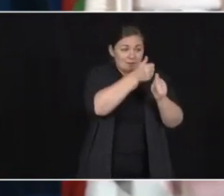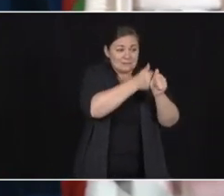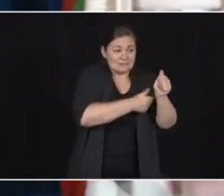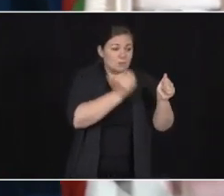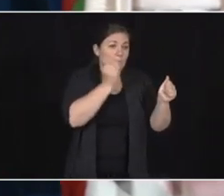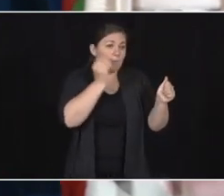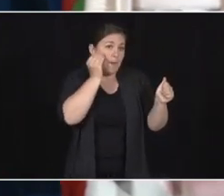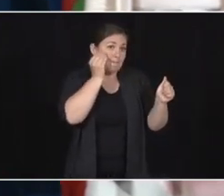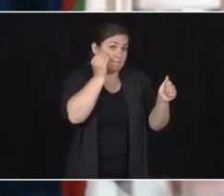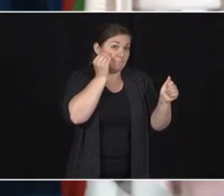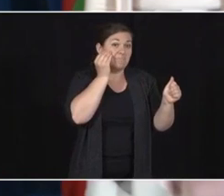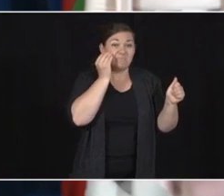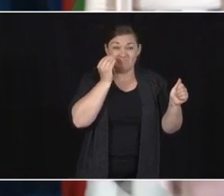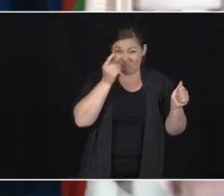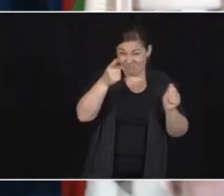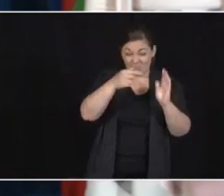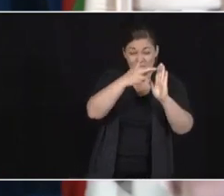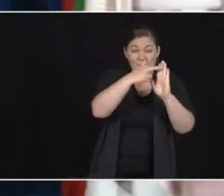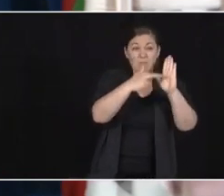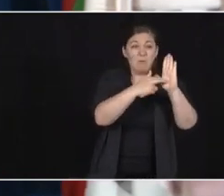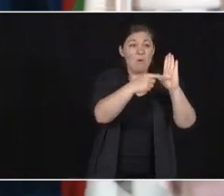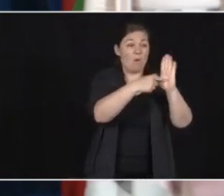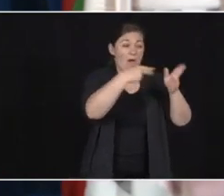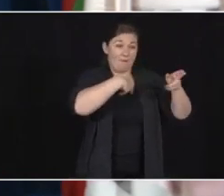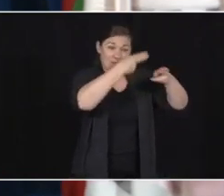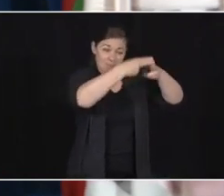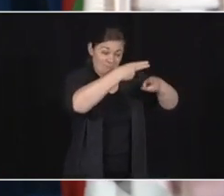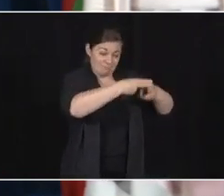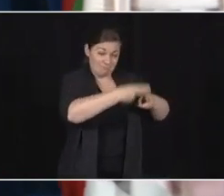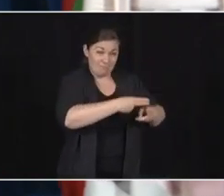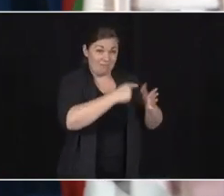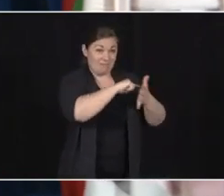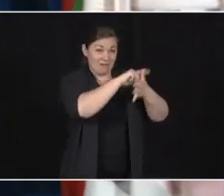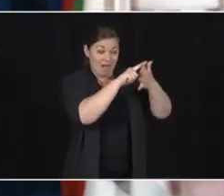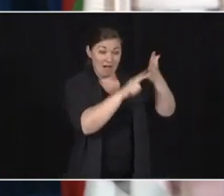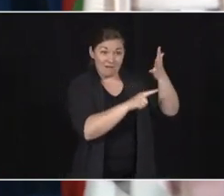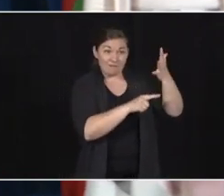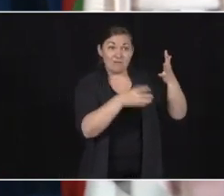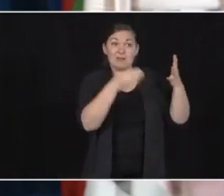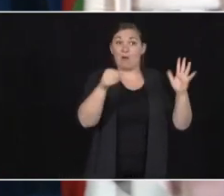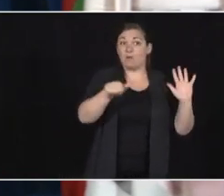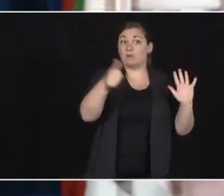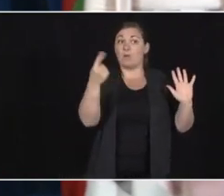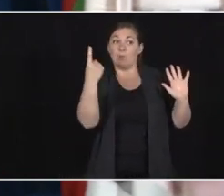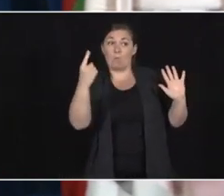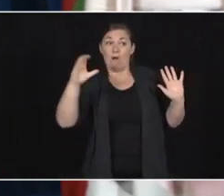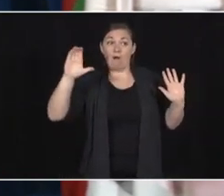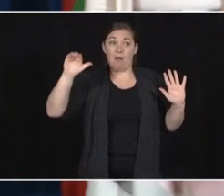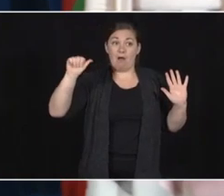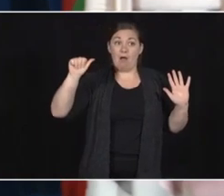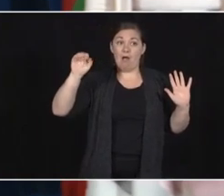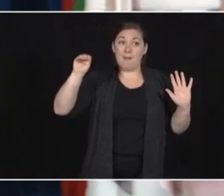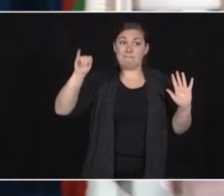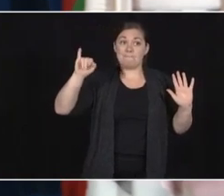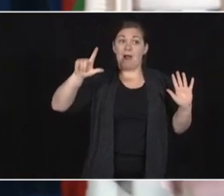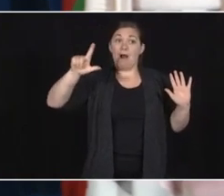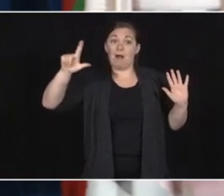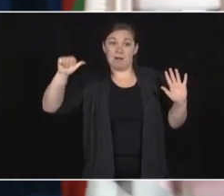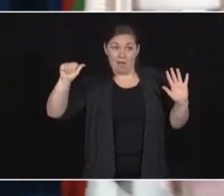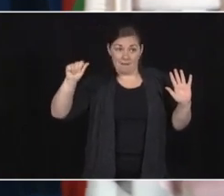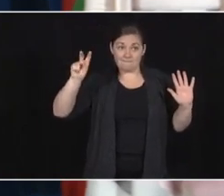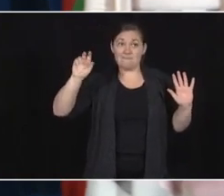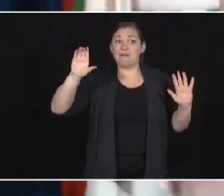Forces report, as well as the Camilla Care home in Mississauga. They will undertake an